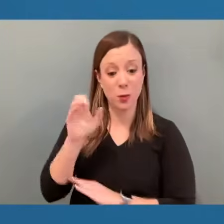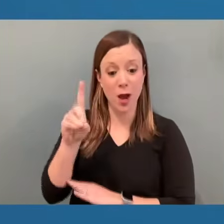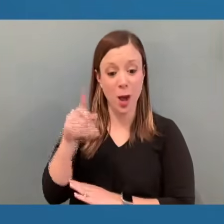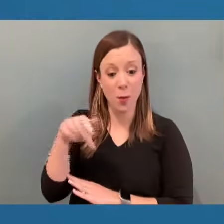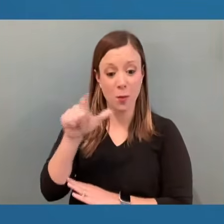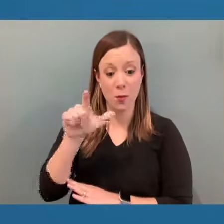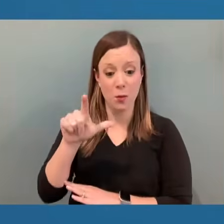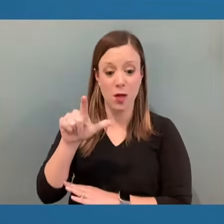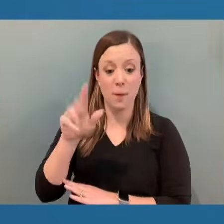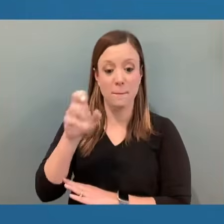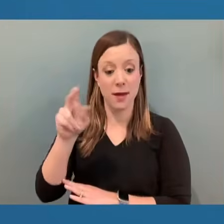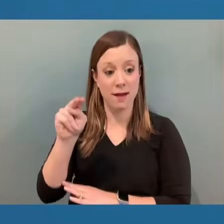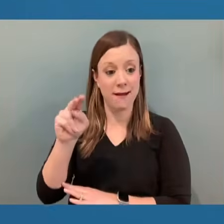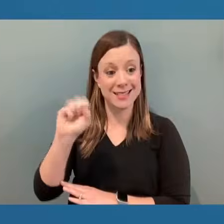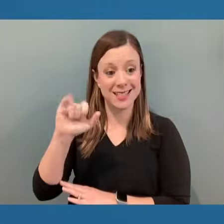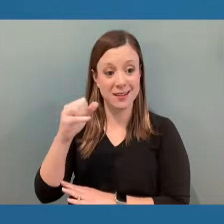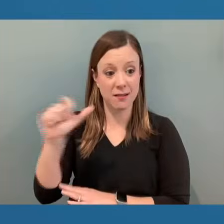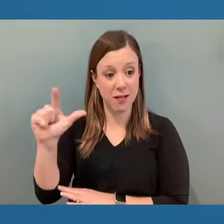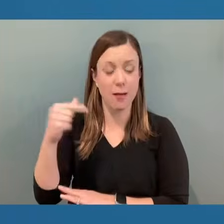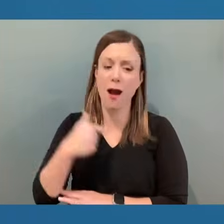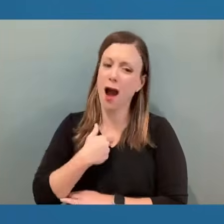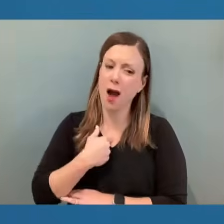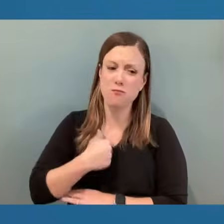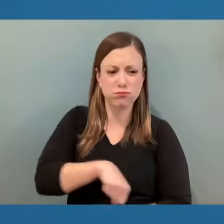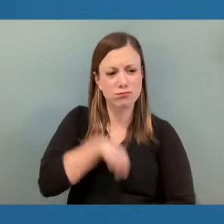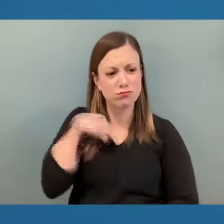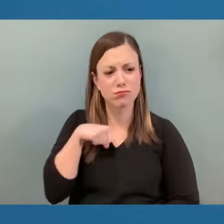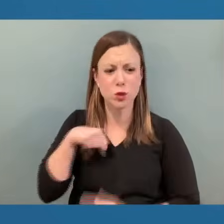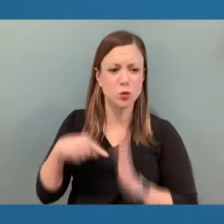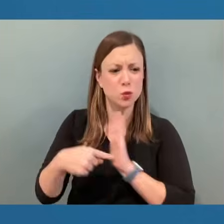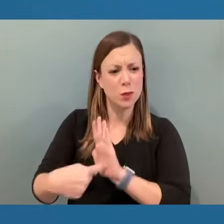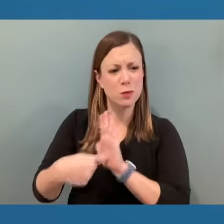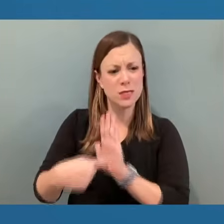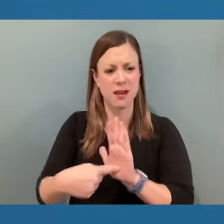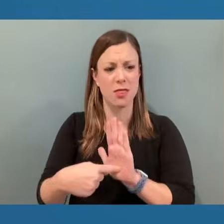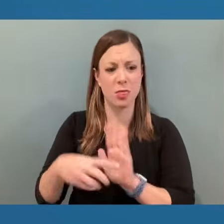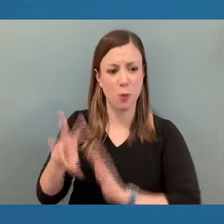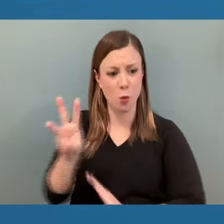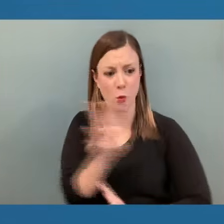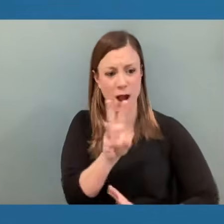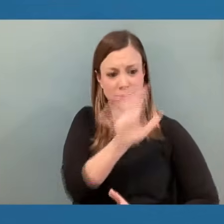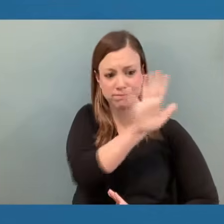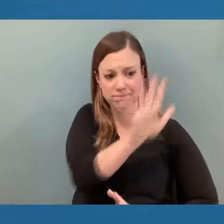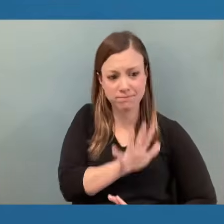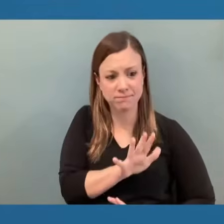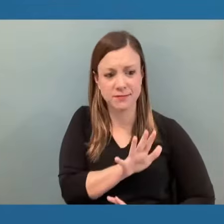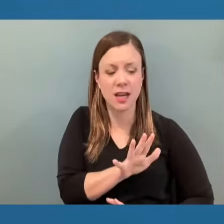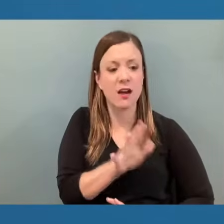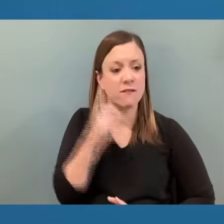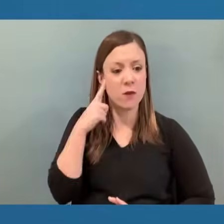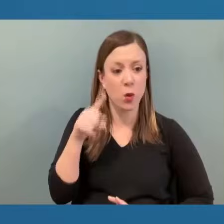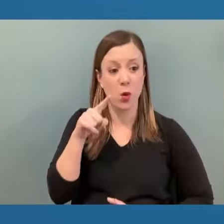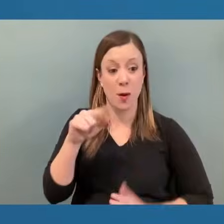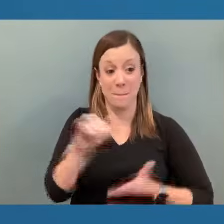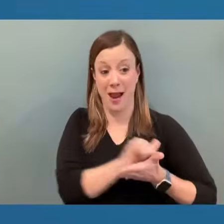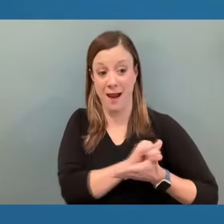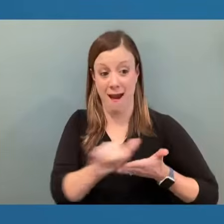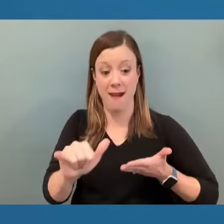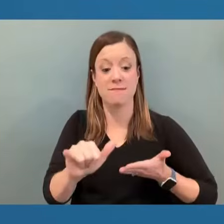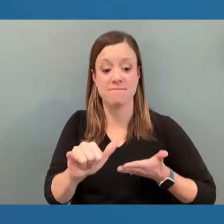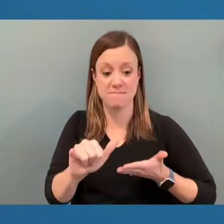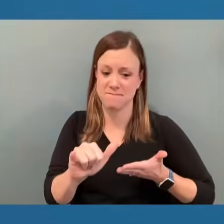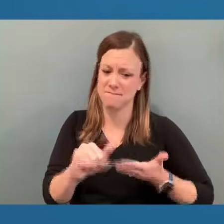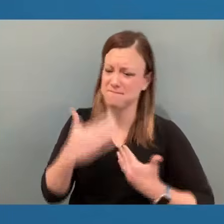of Manhattan. And I just want to thank the governor for her